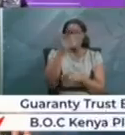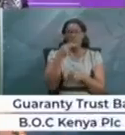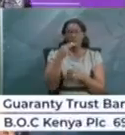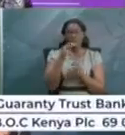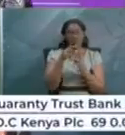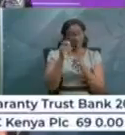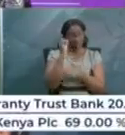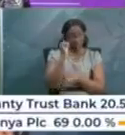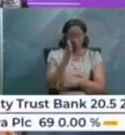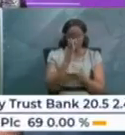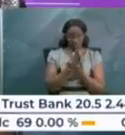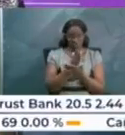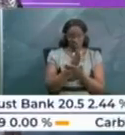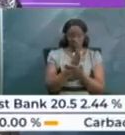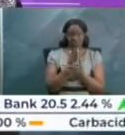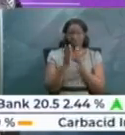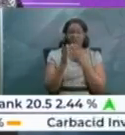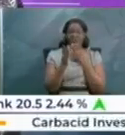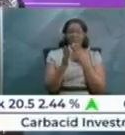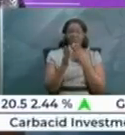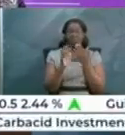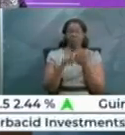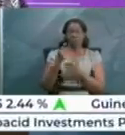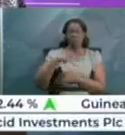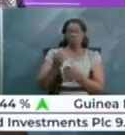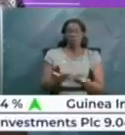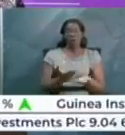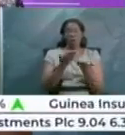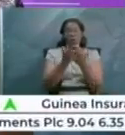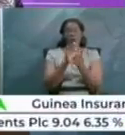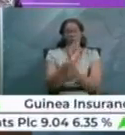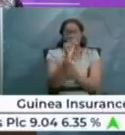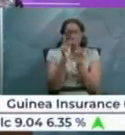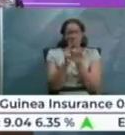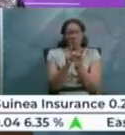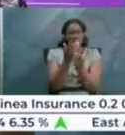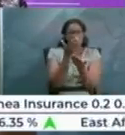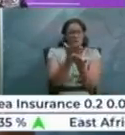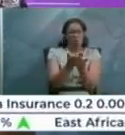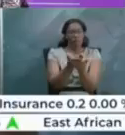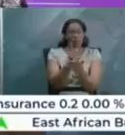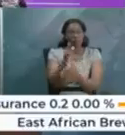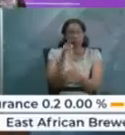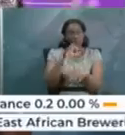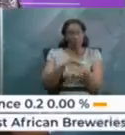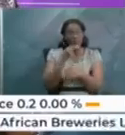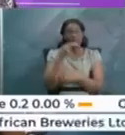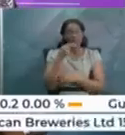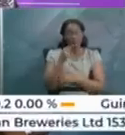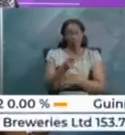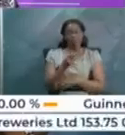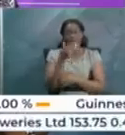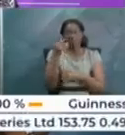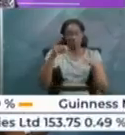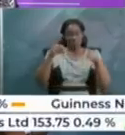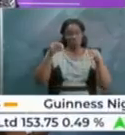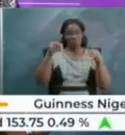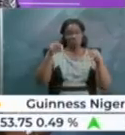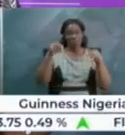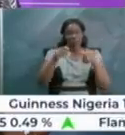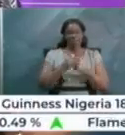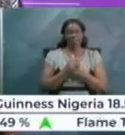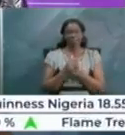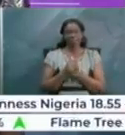is very expensive in the market right now. So we are giving you the perfect price for you to get this honey that is best quality, I could say.